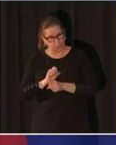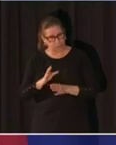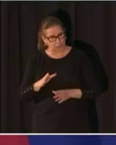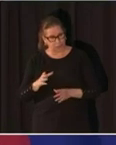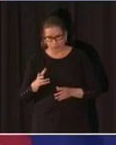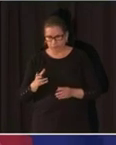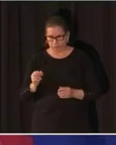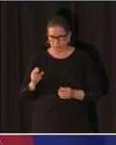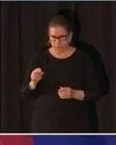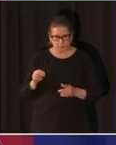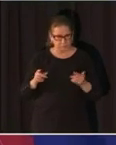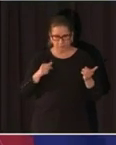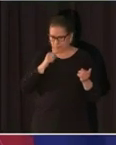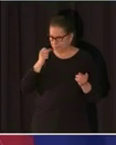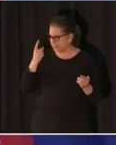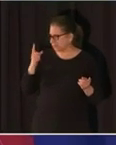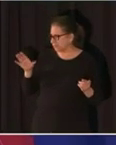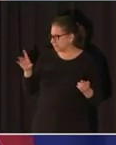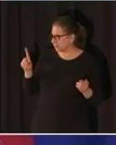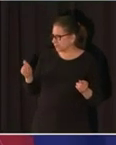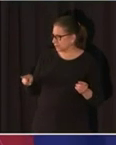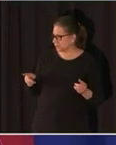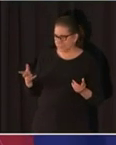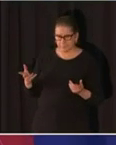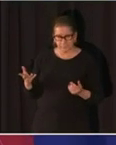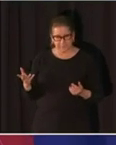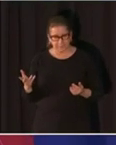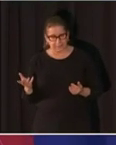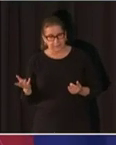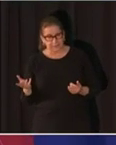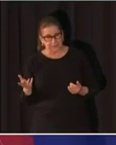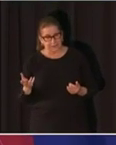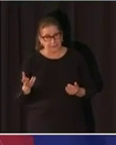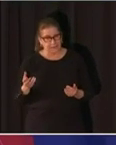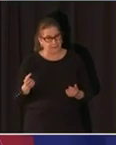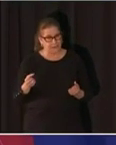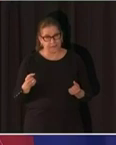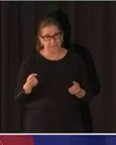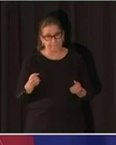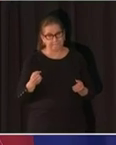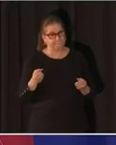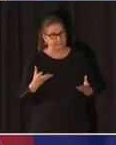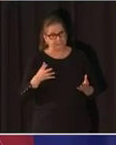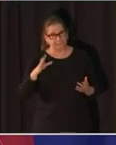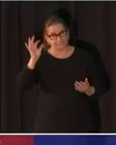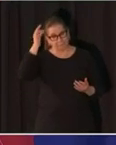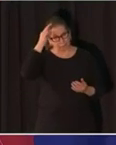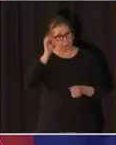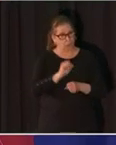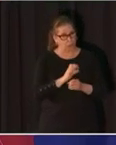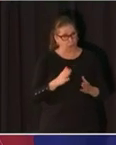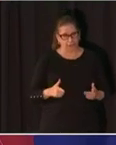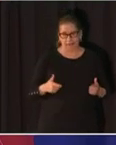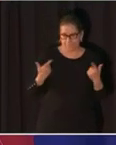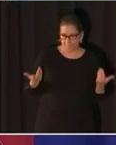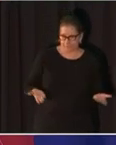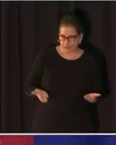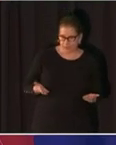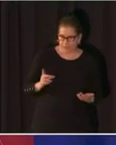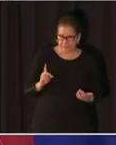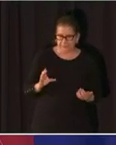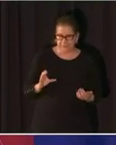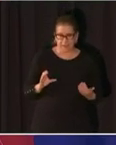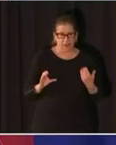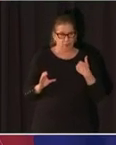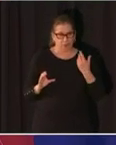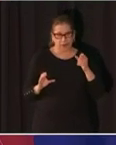again. Given how many federal workers are DC residents, what are you being told, and what are your observations in terms of how the federal government is